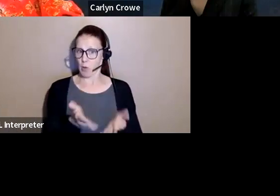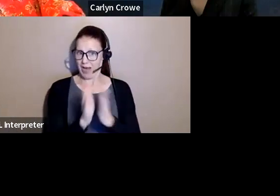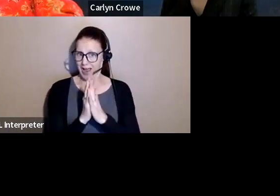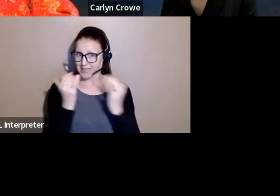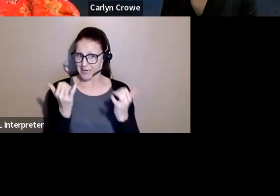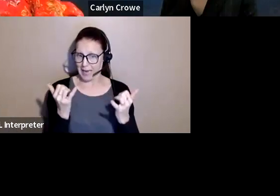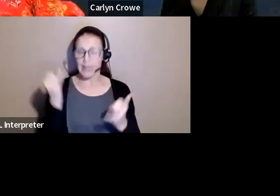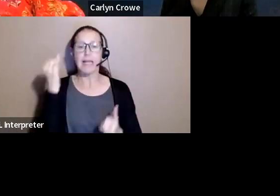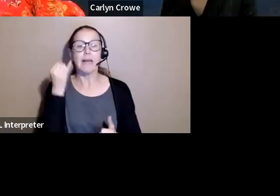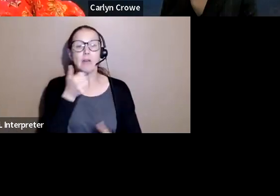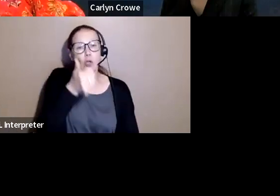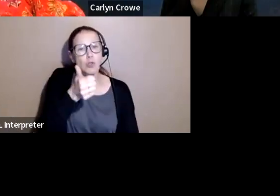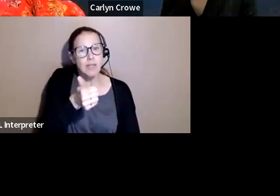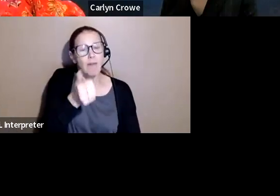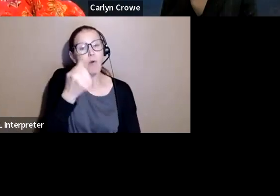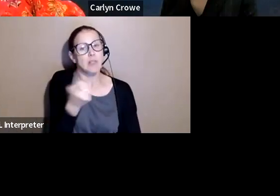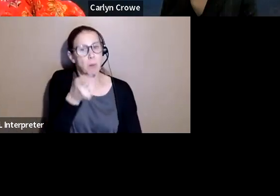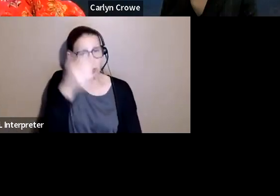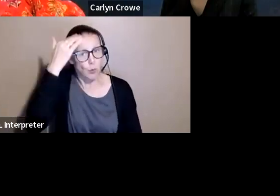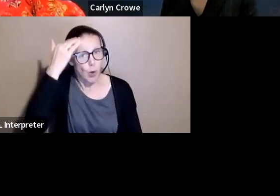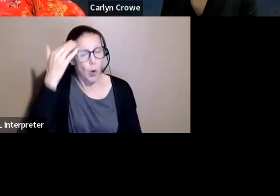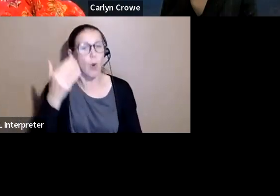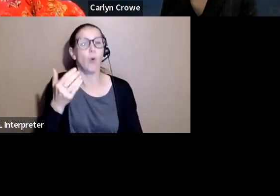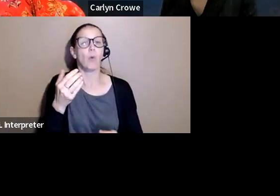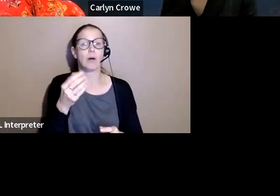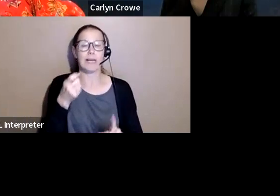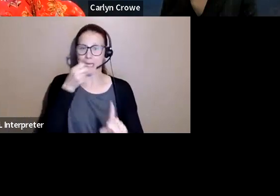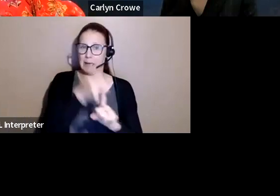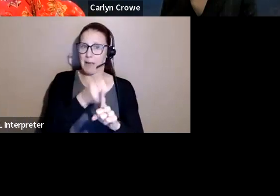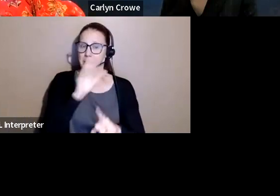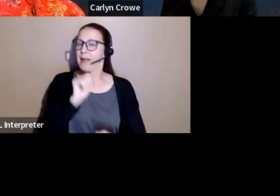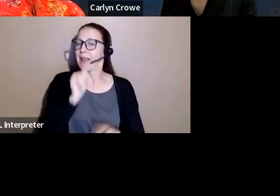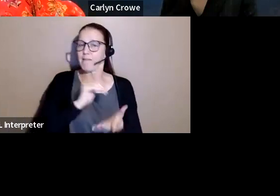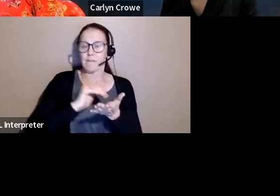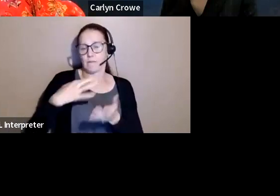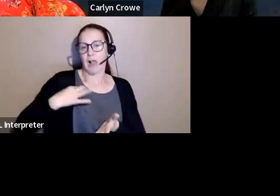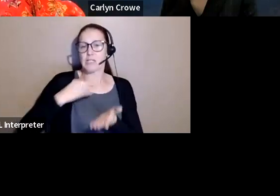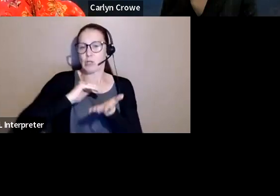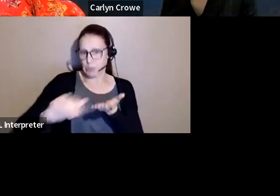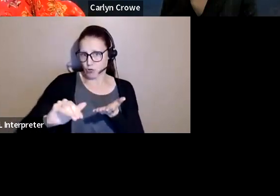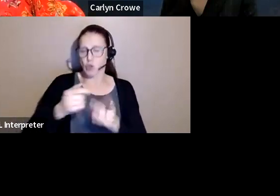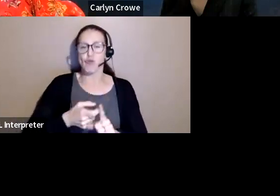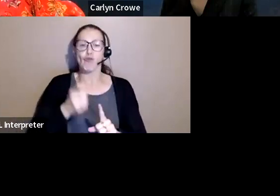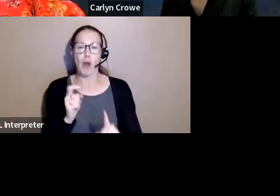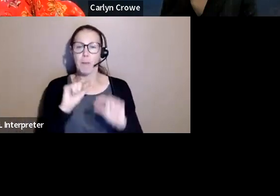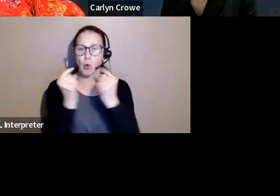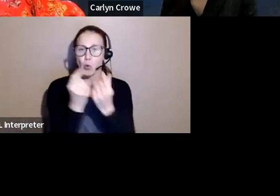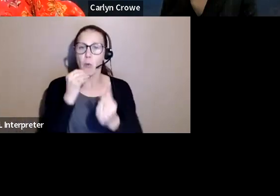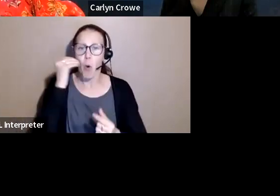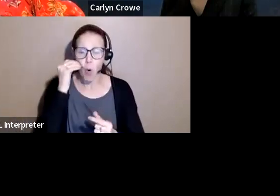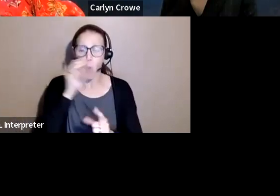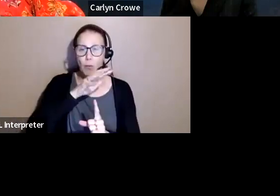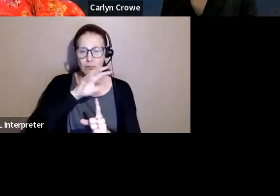today is if you yourself or someone you know has been impacted by involuntary discharge from a group home setting,